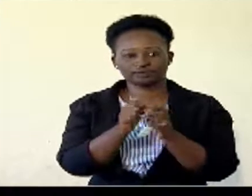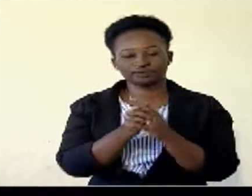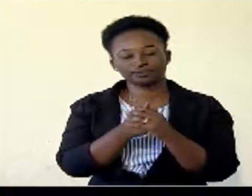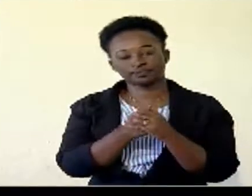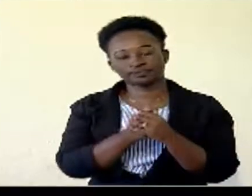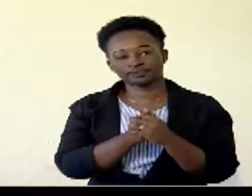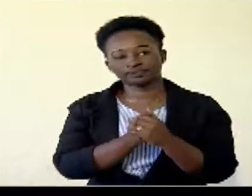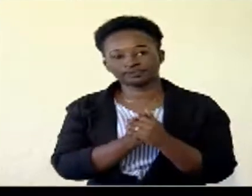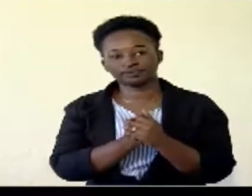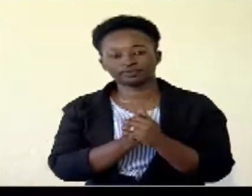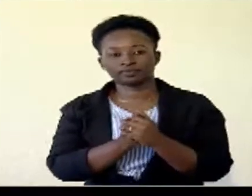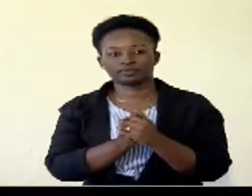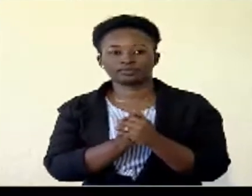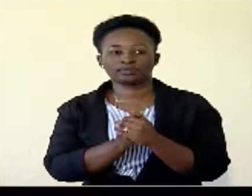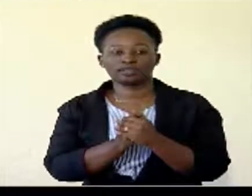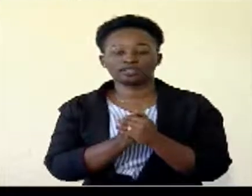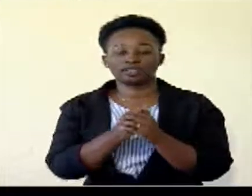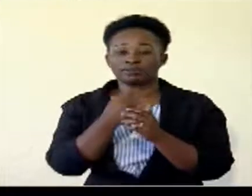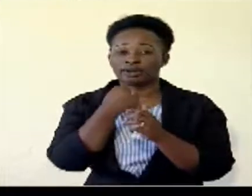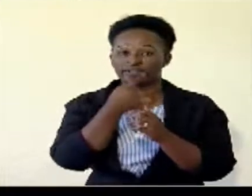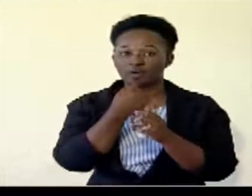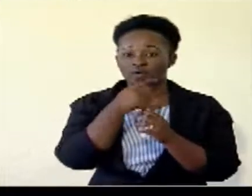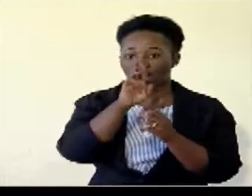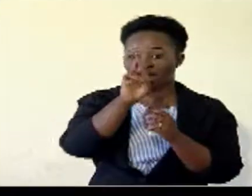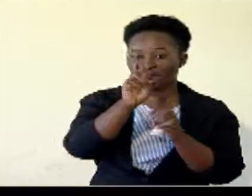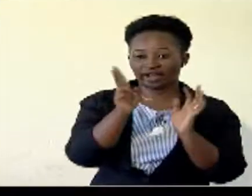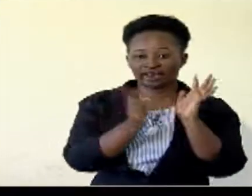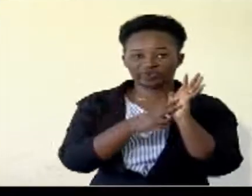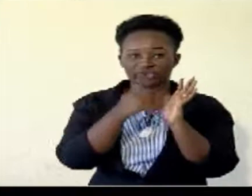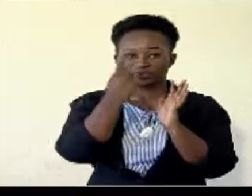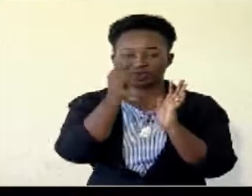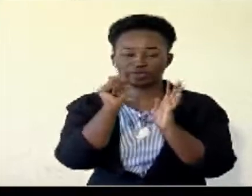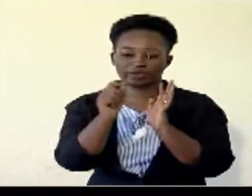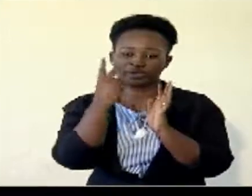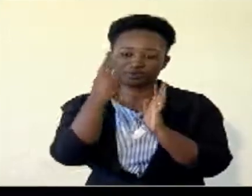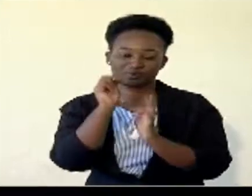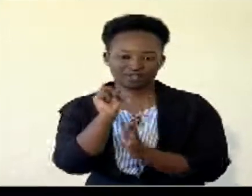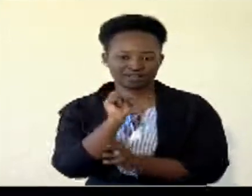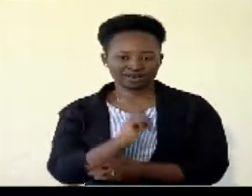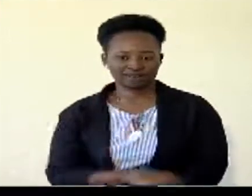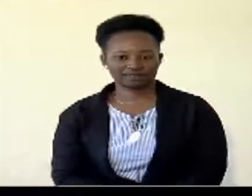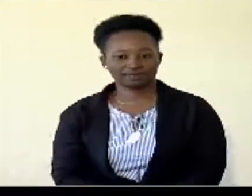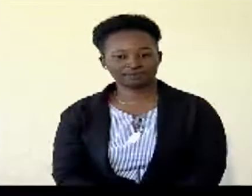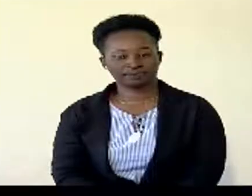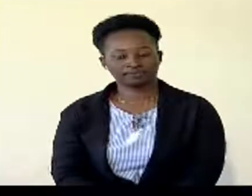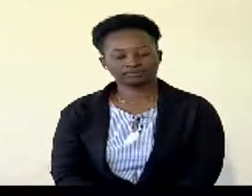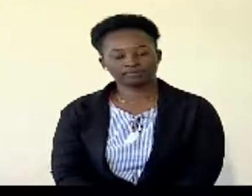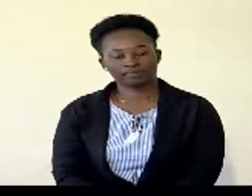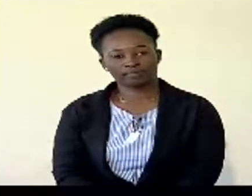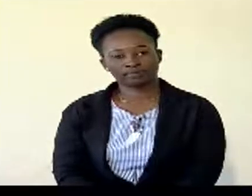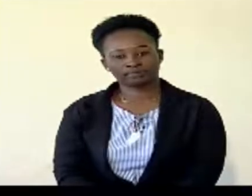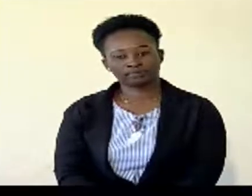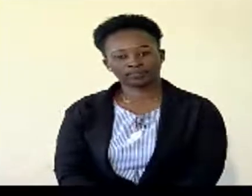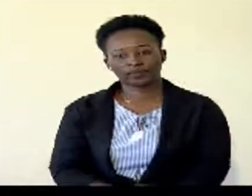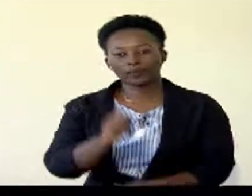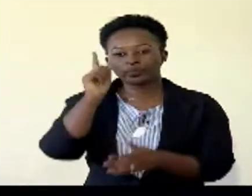meters. According to me, it tells me that R is 1.2 meters. Okay? What is